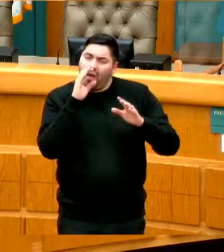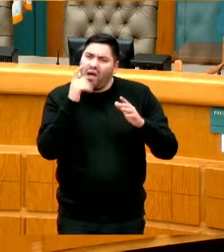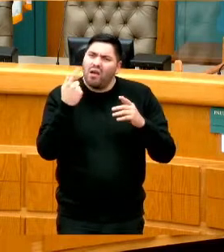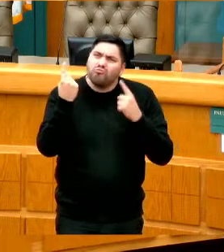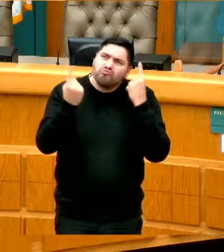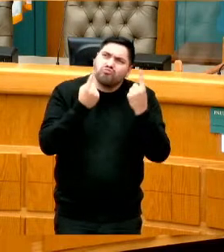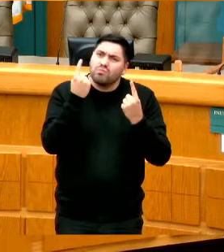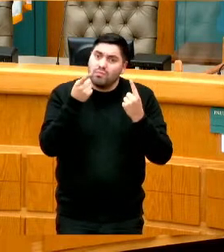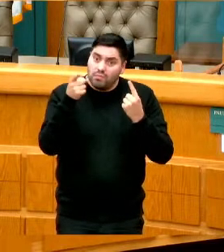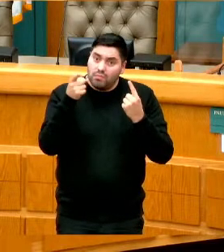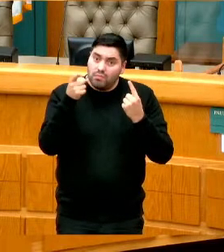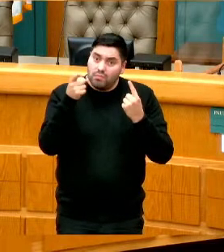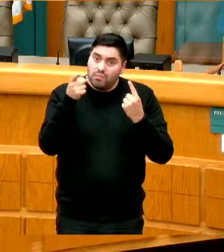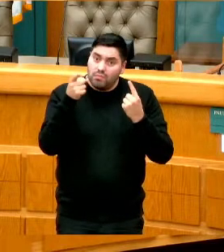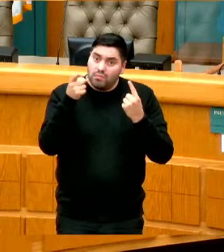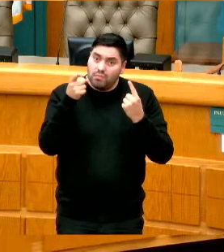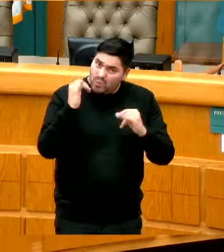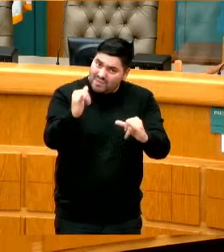do.